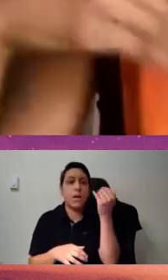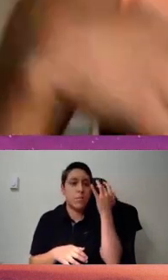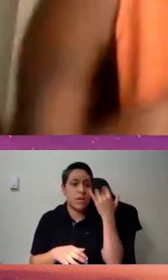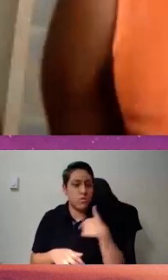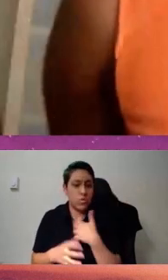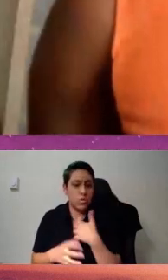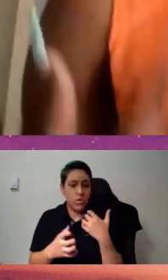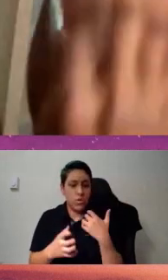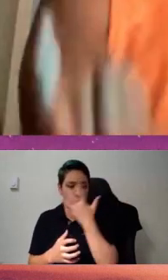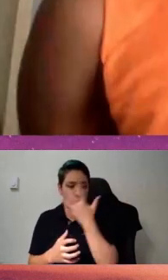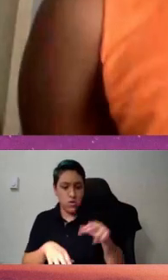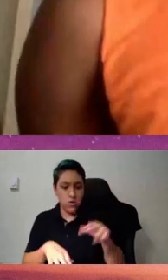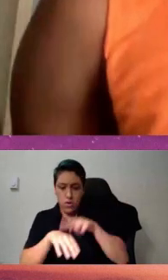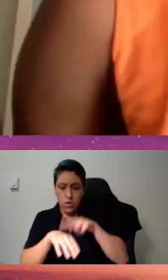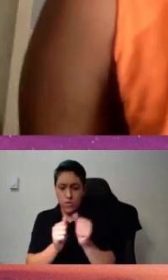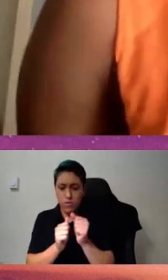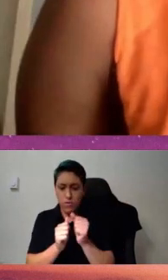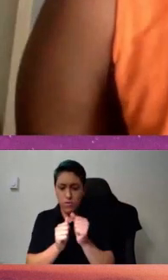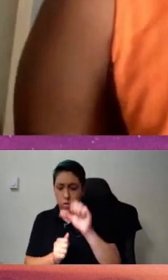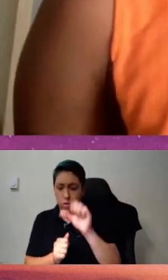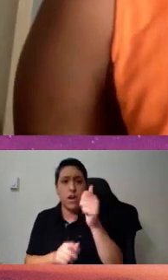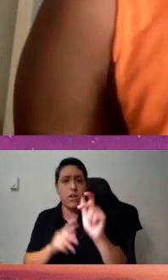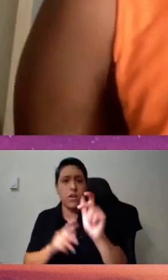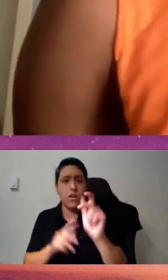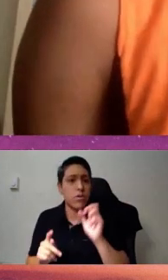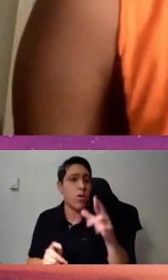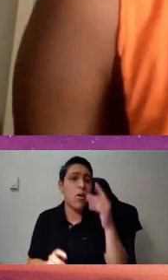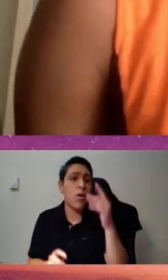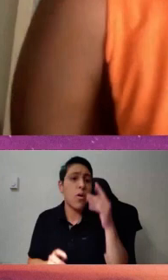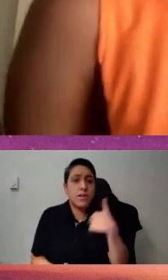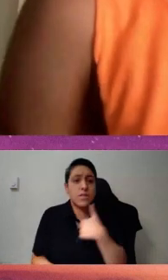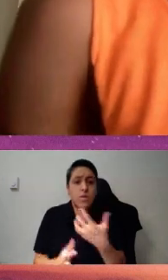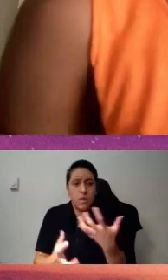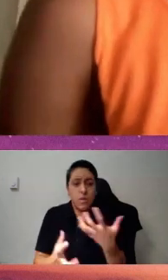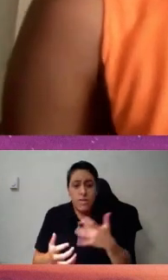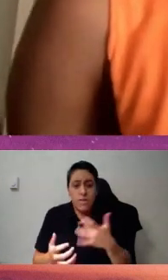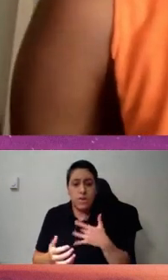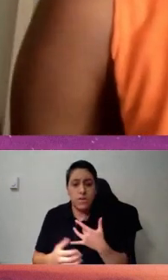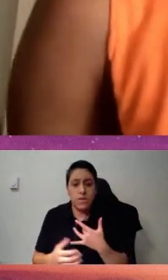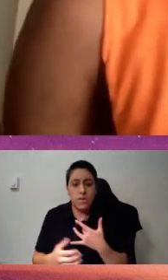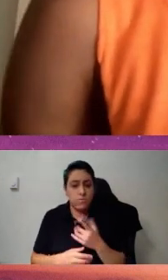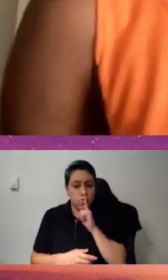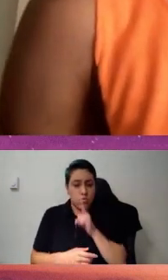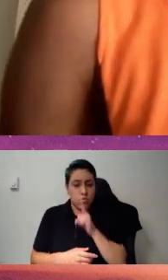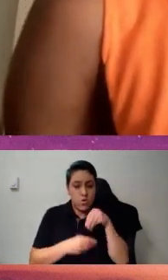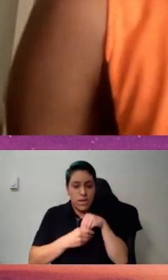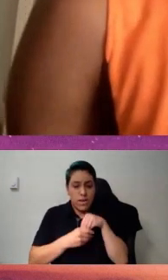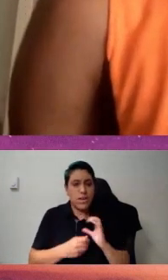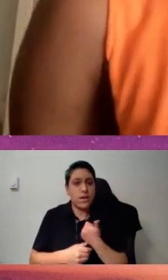really be true within ourselves? And so colonialism is always,